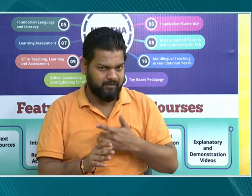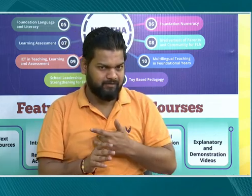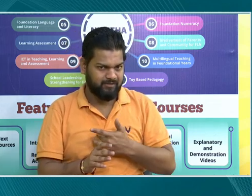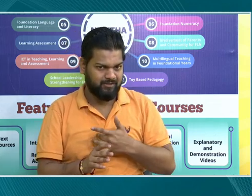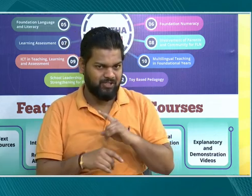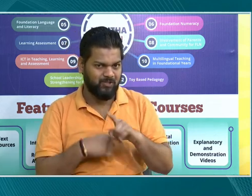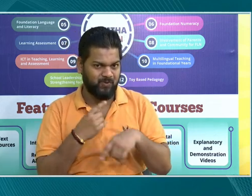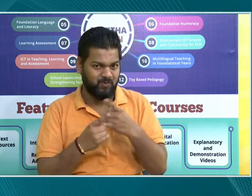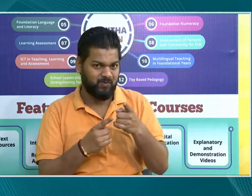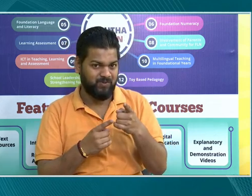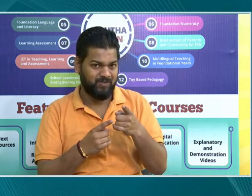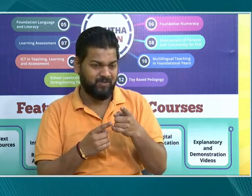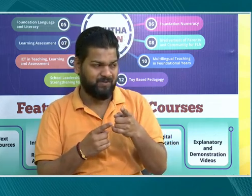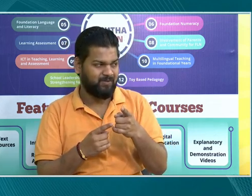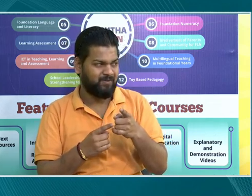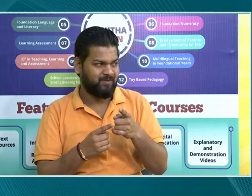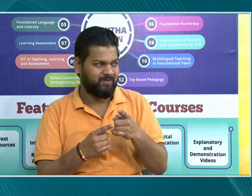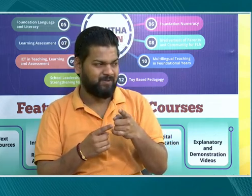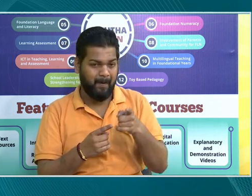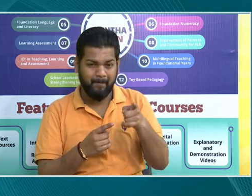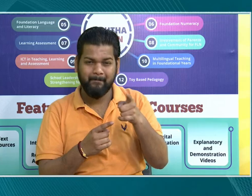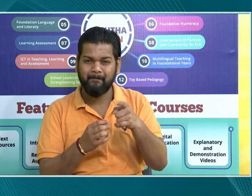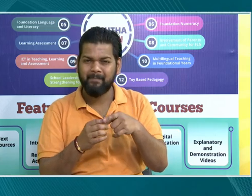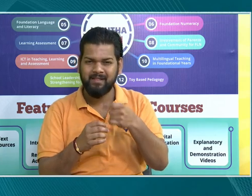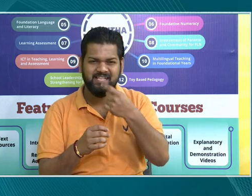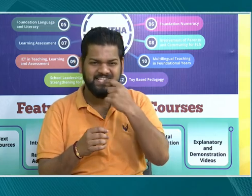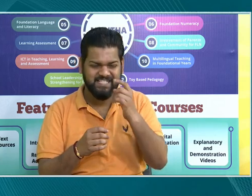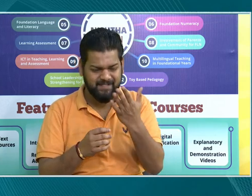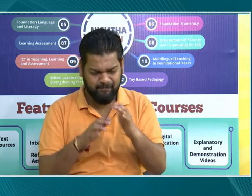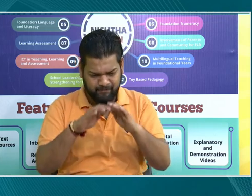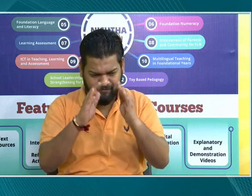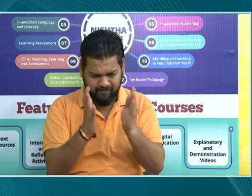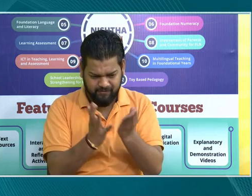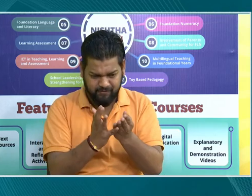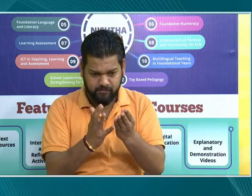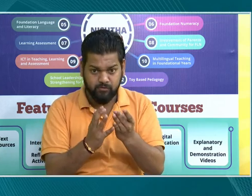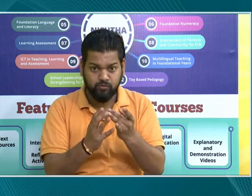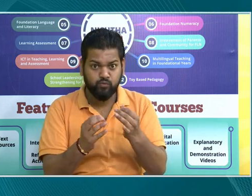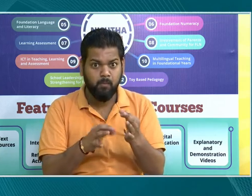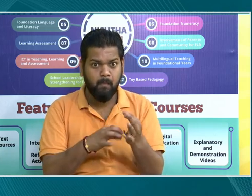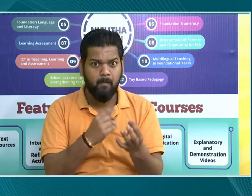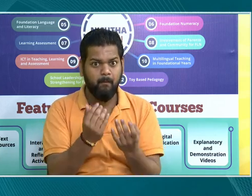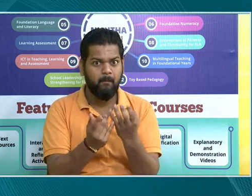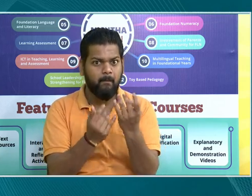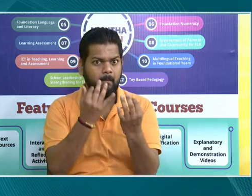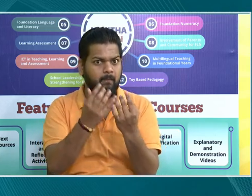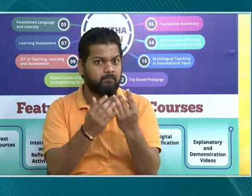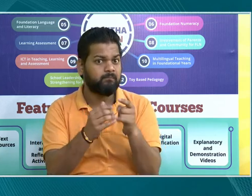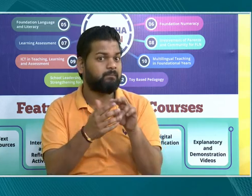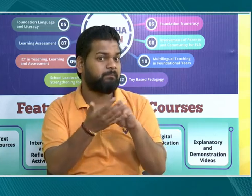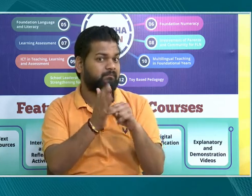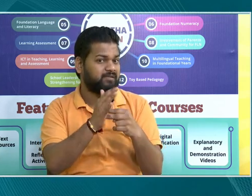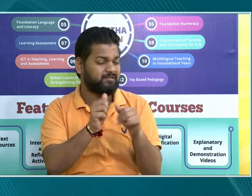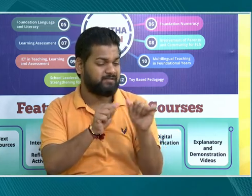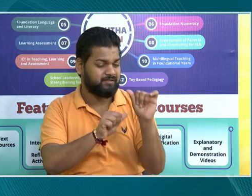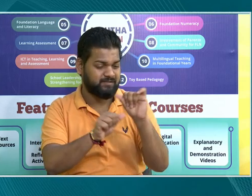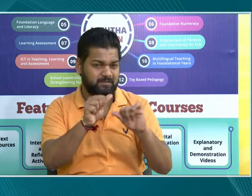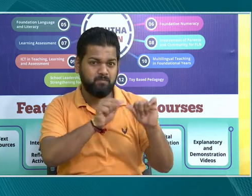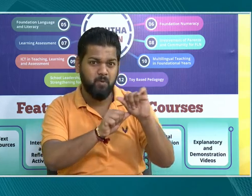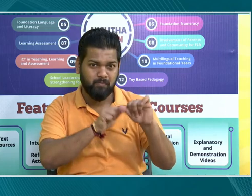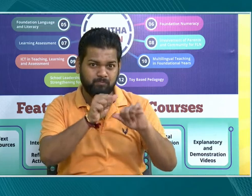beaker is slightly warmer. That means some reaction is taking place. Okay. After adding these ingredients,